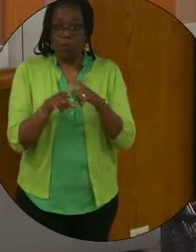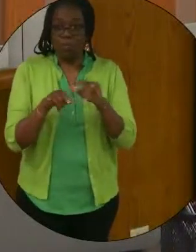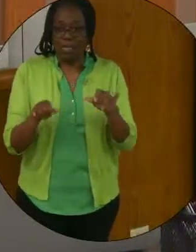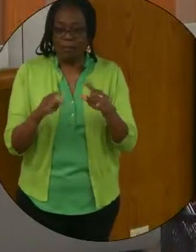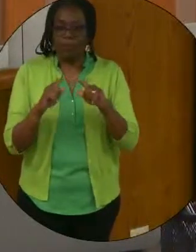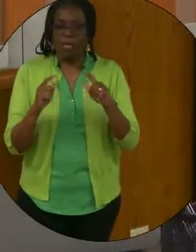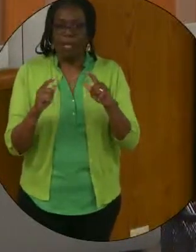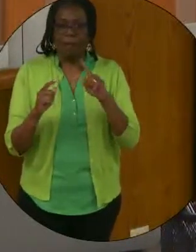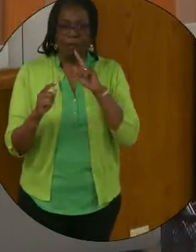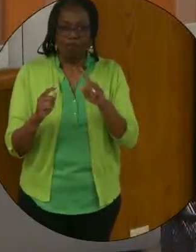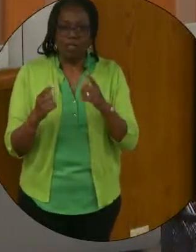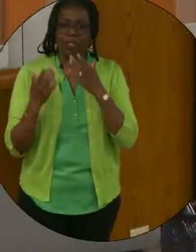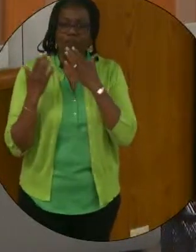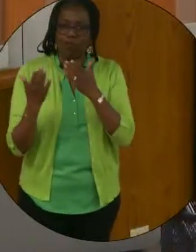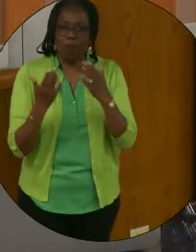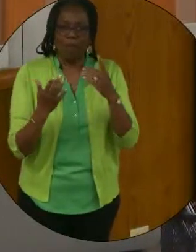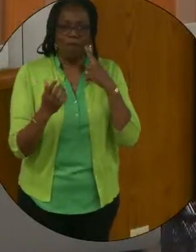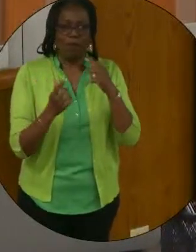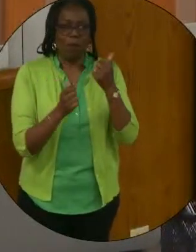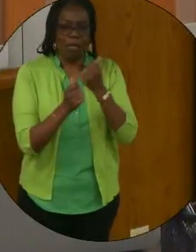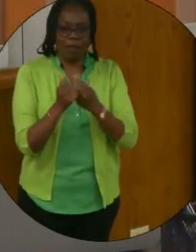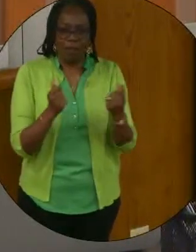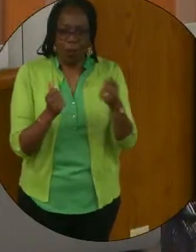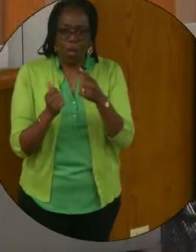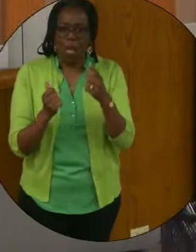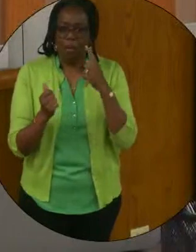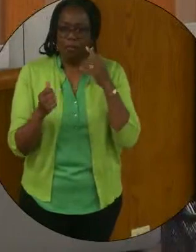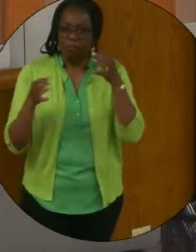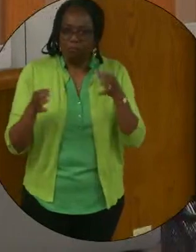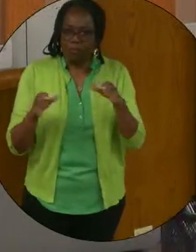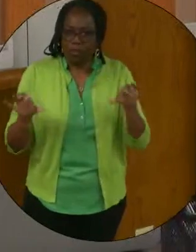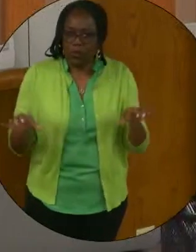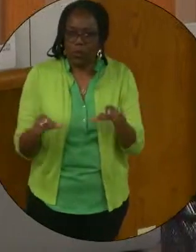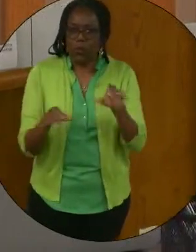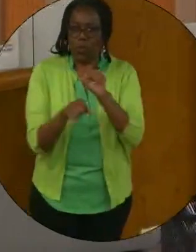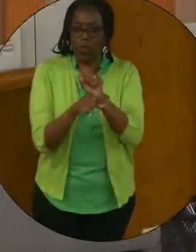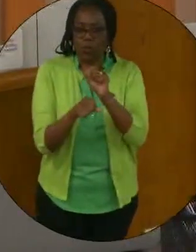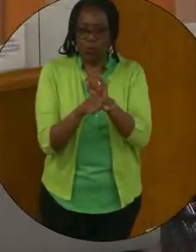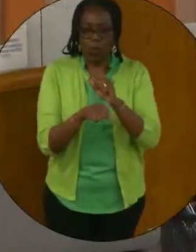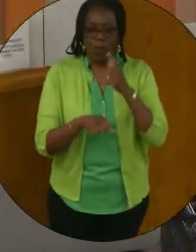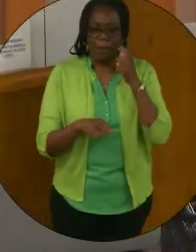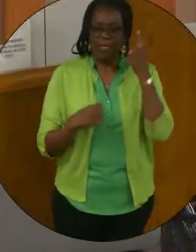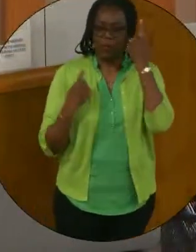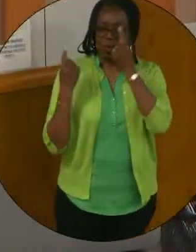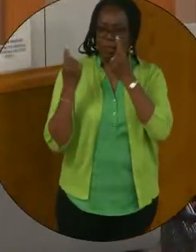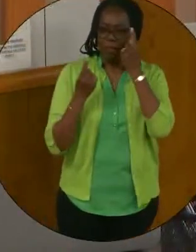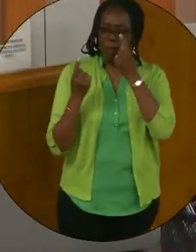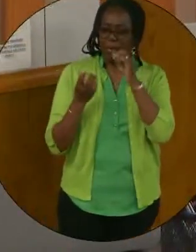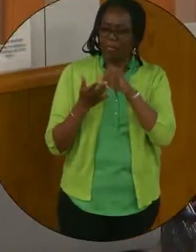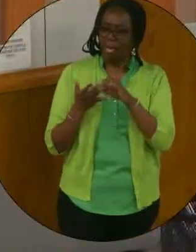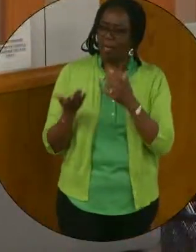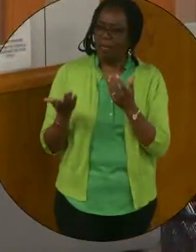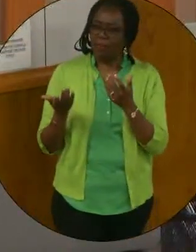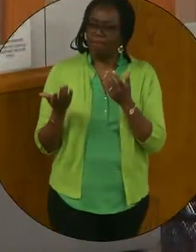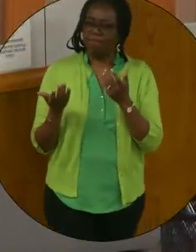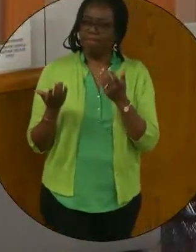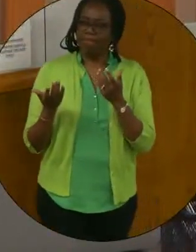grateful to everyone who chooses to do this work, right? Because as we're thinking about this, I can't help but to think about